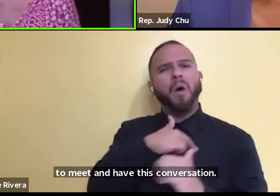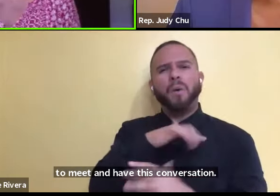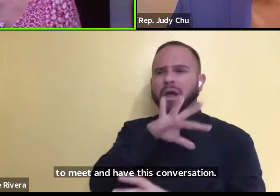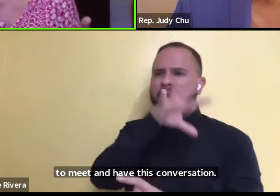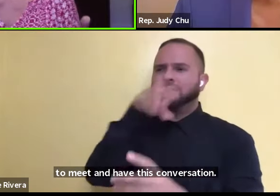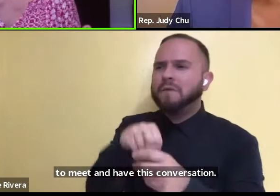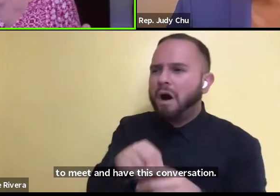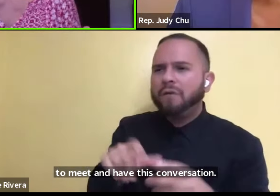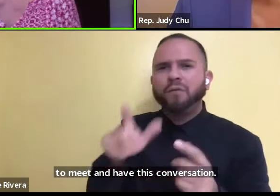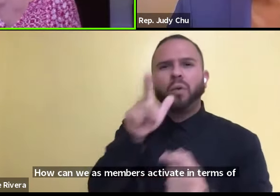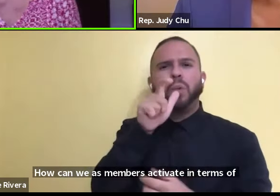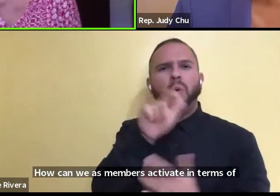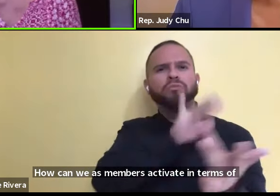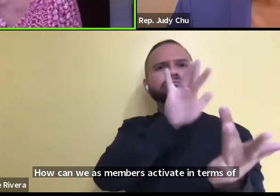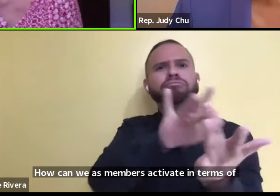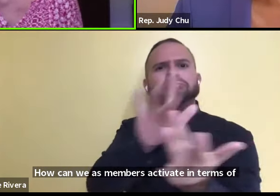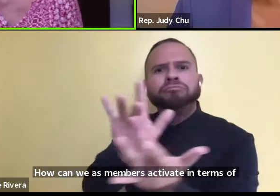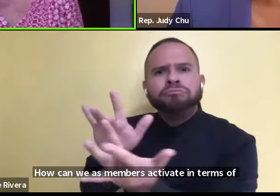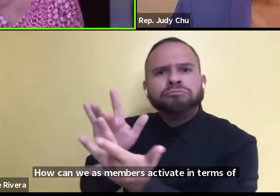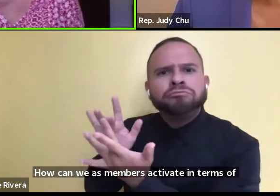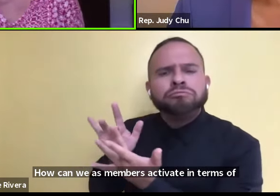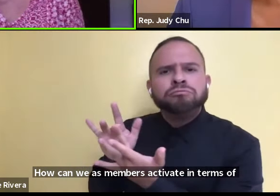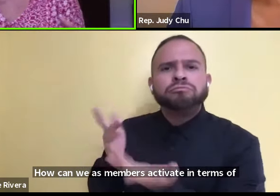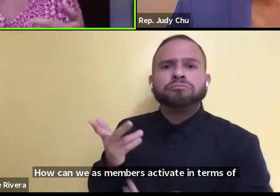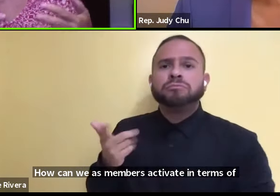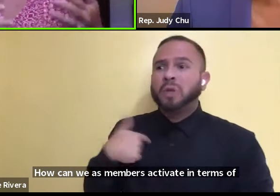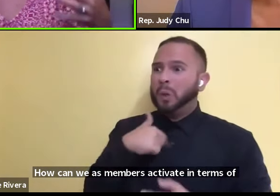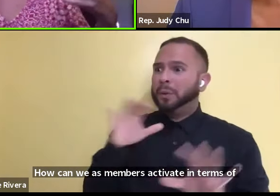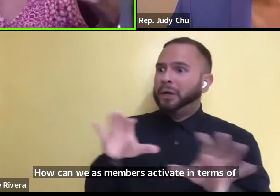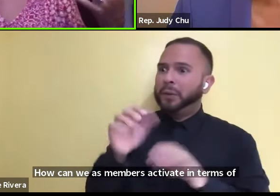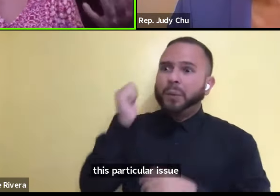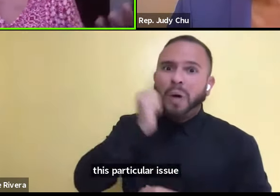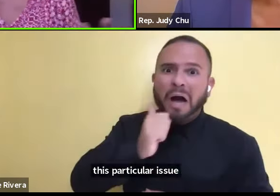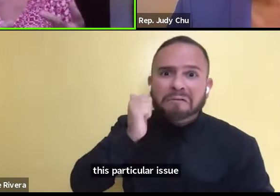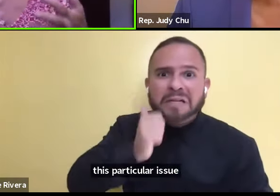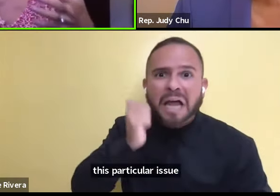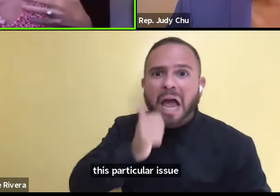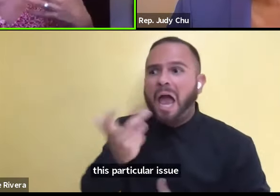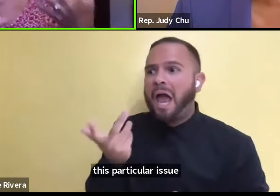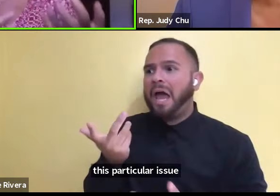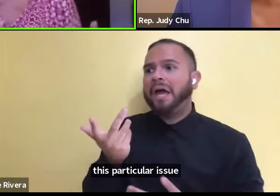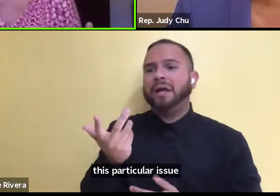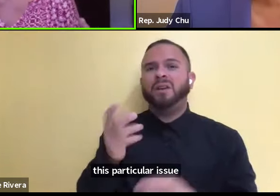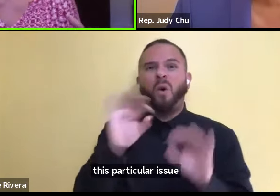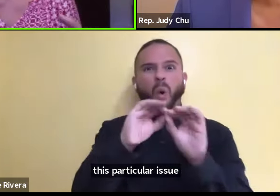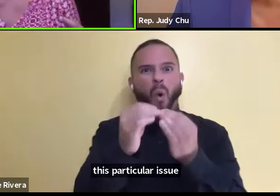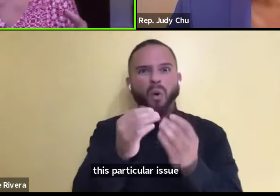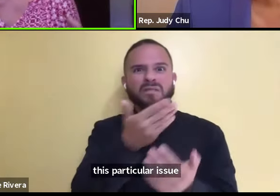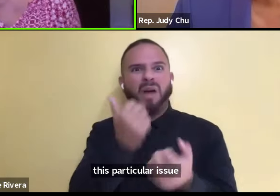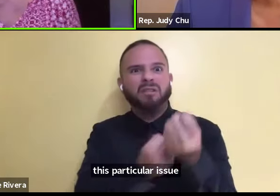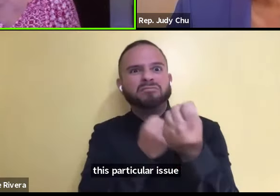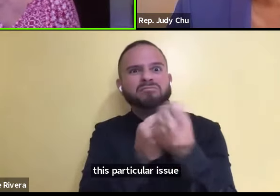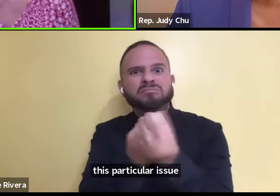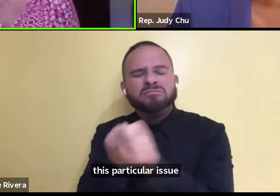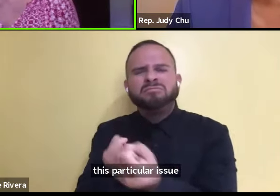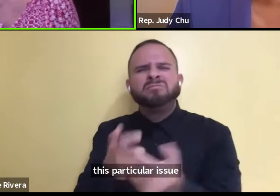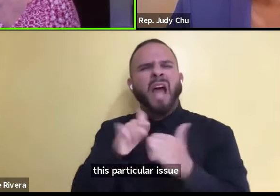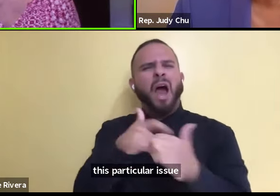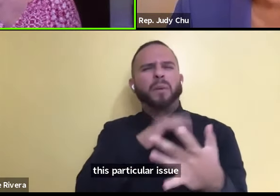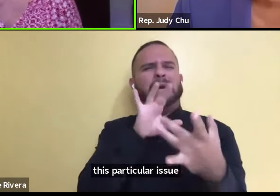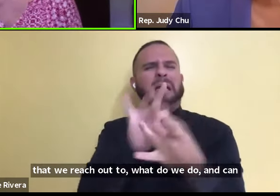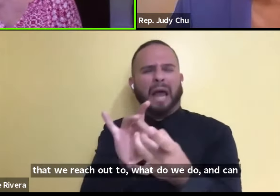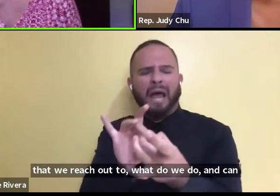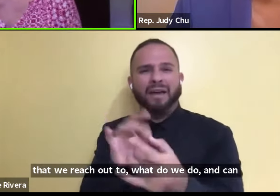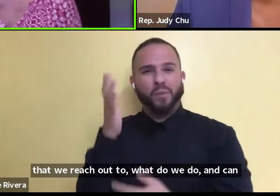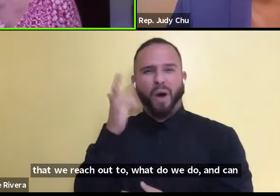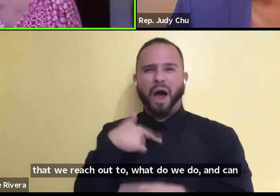out to? What do we do? And do we do it on a regular basis? Are there organizations, things that we can connect to? Because this is so important.